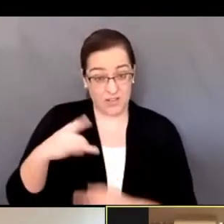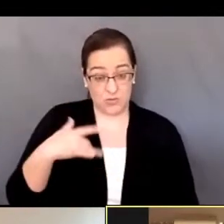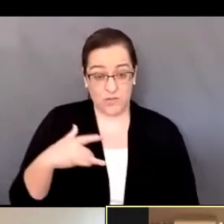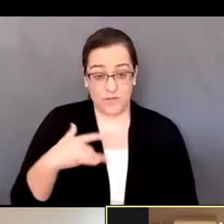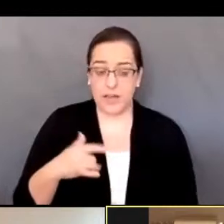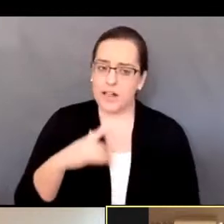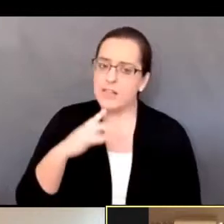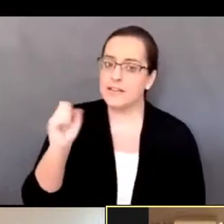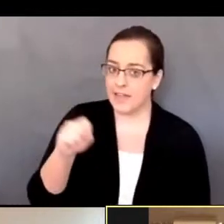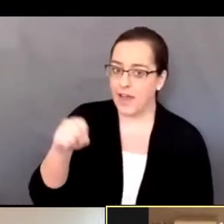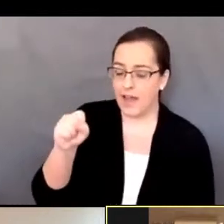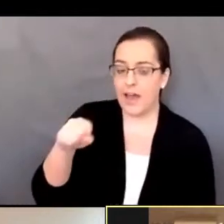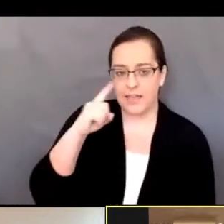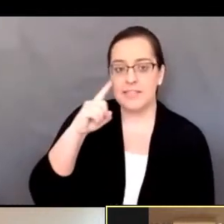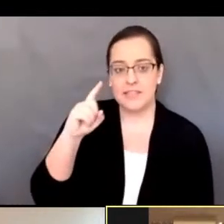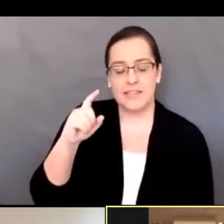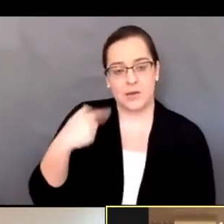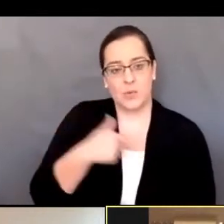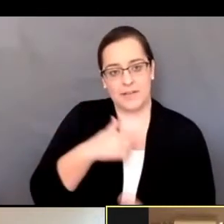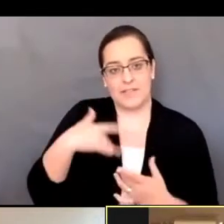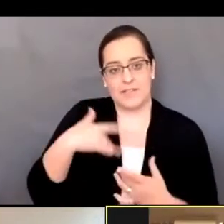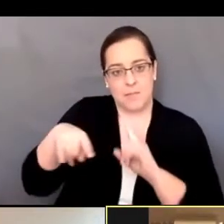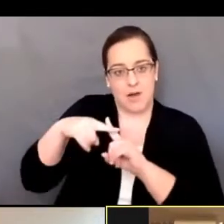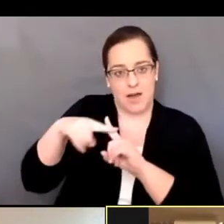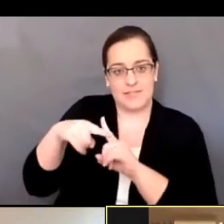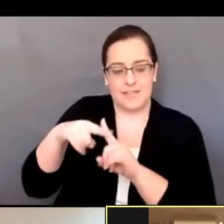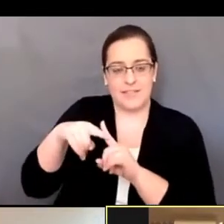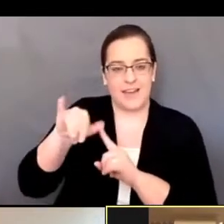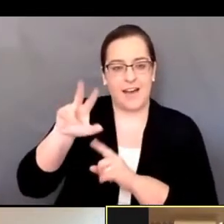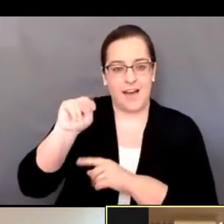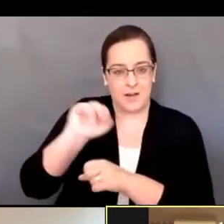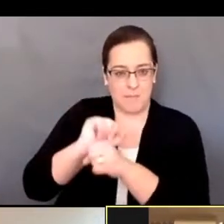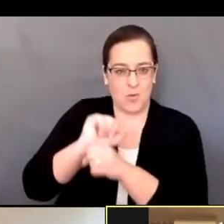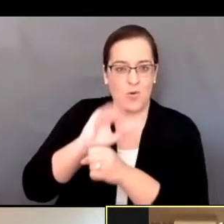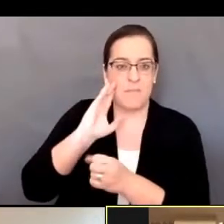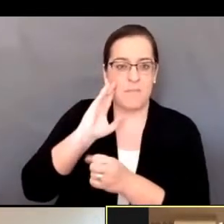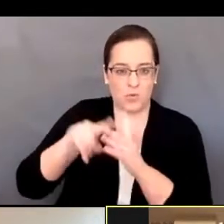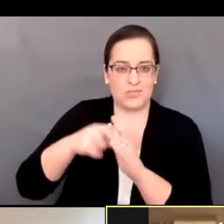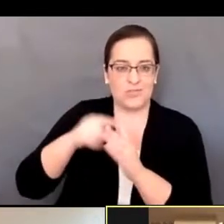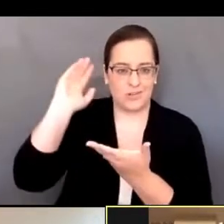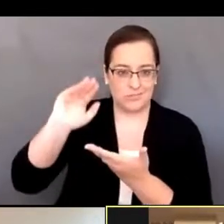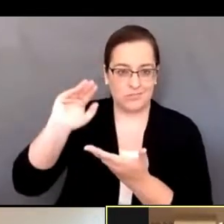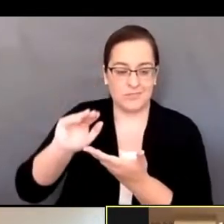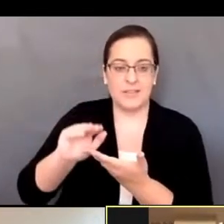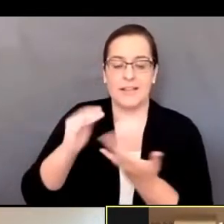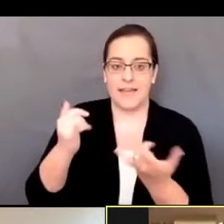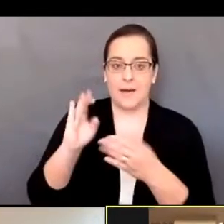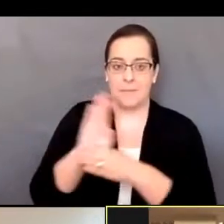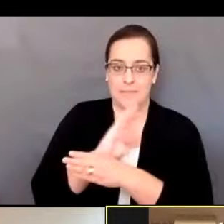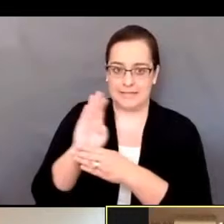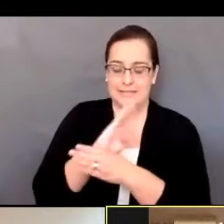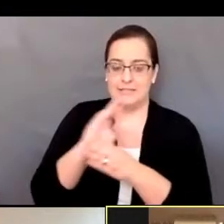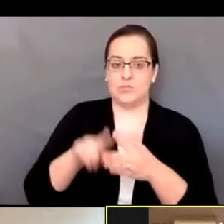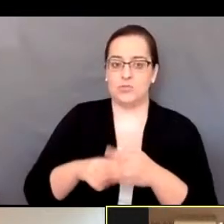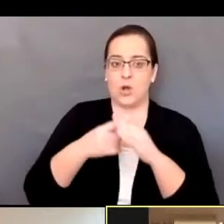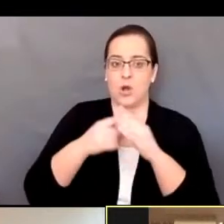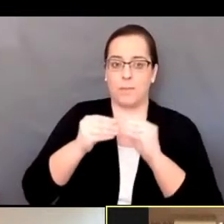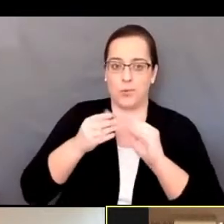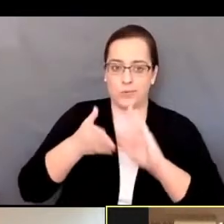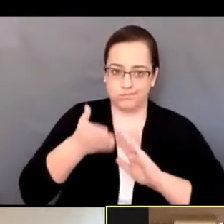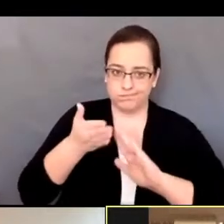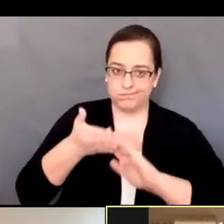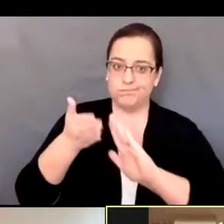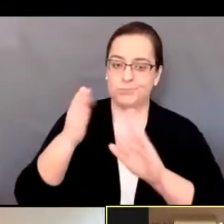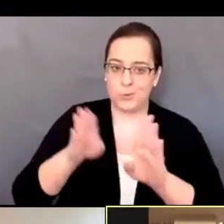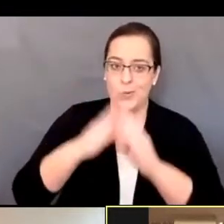Yeah, I would say yes. We are optimistic about that. As our businesses come back and as they get back to full operation, we're